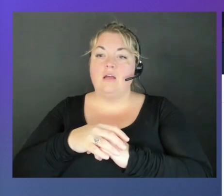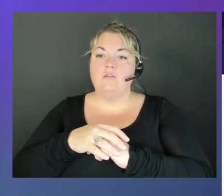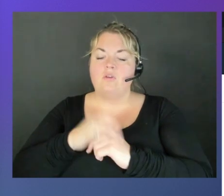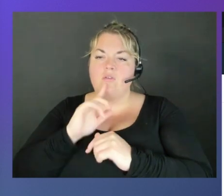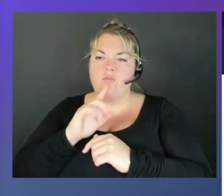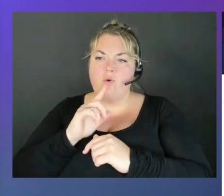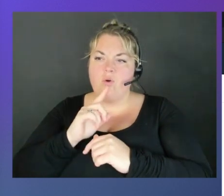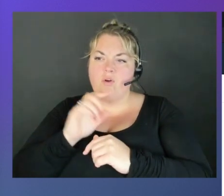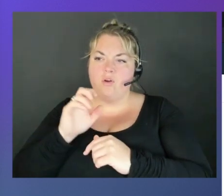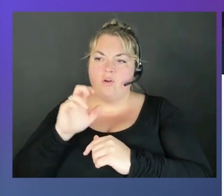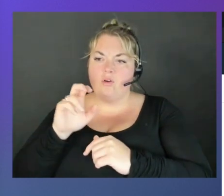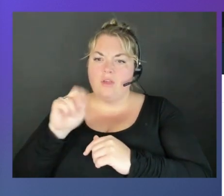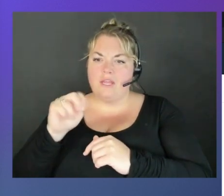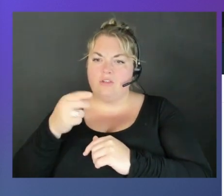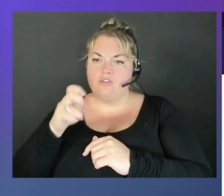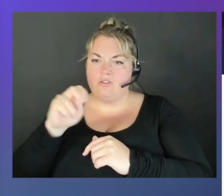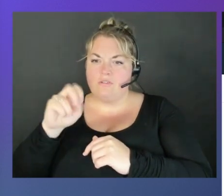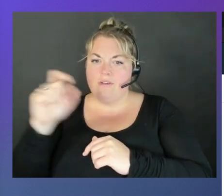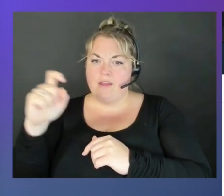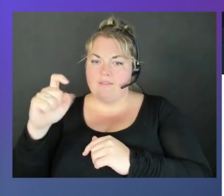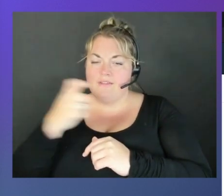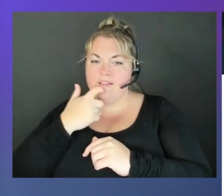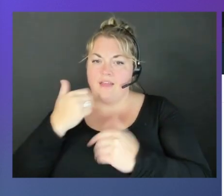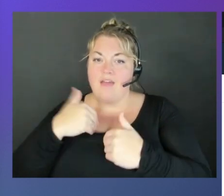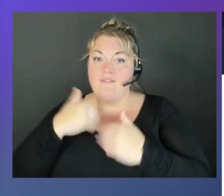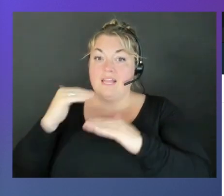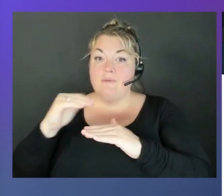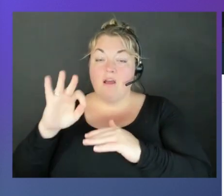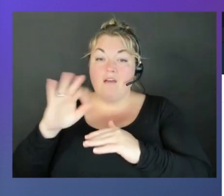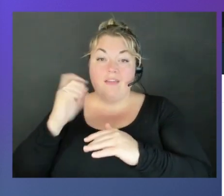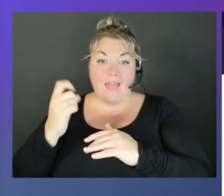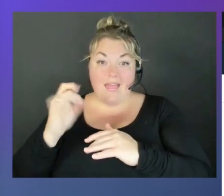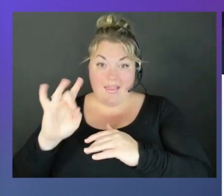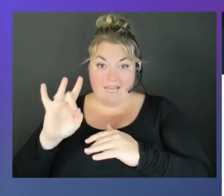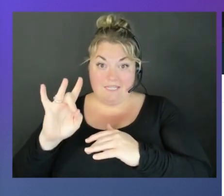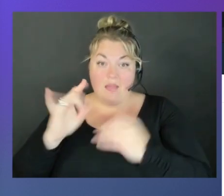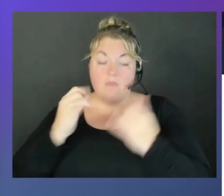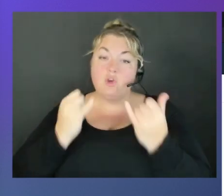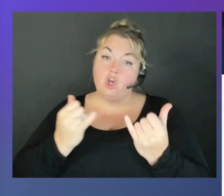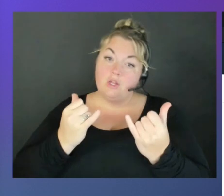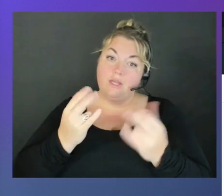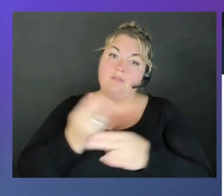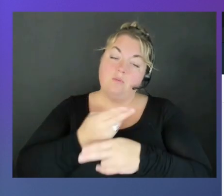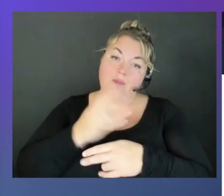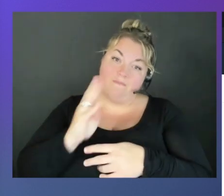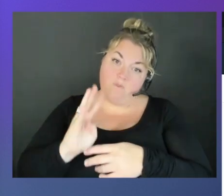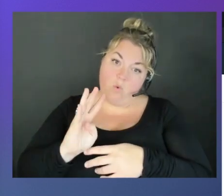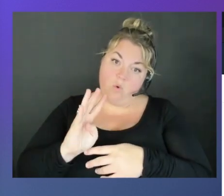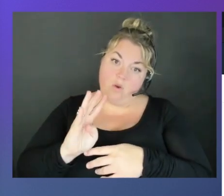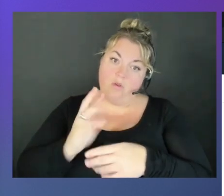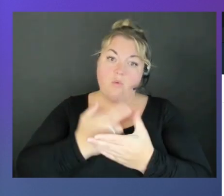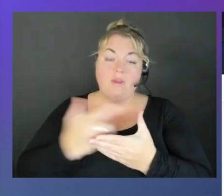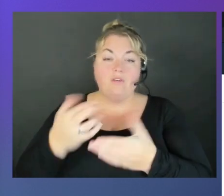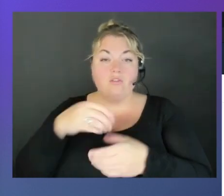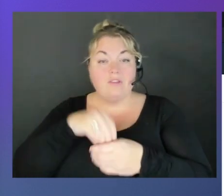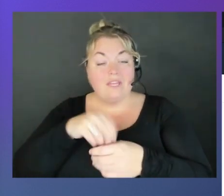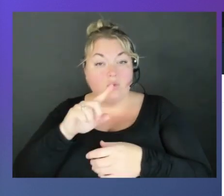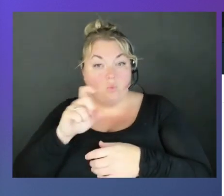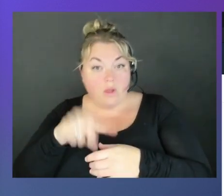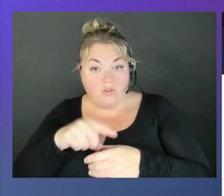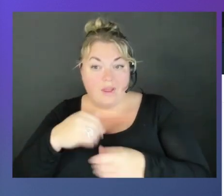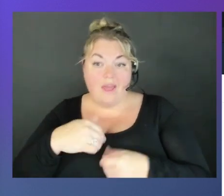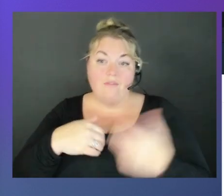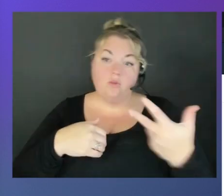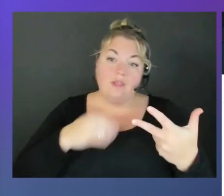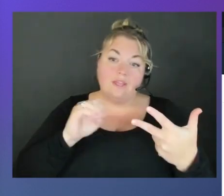for Nginx, I've said I have a limit of 8. I'm currently consuming 4. The resources in question, so I have 3 EC2